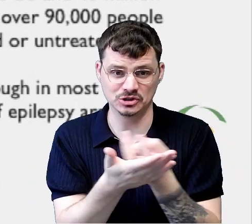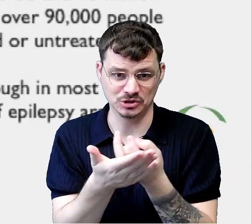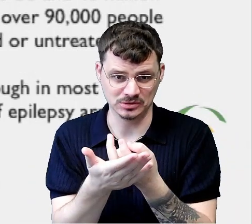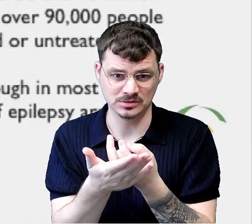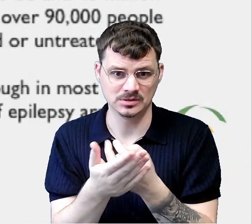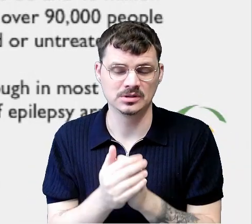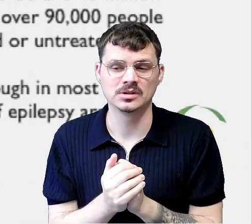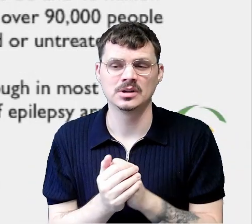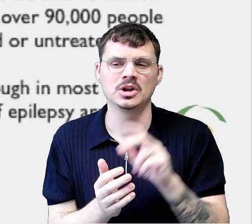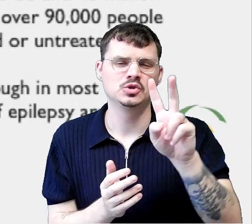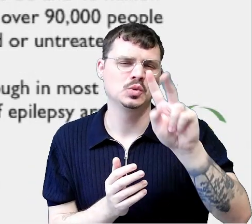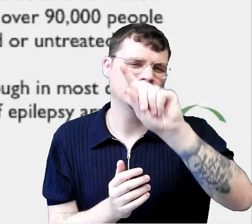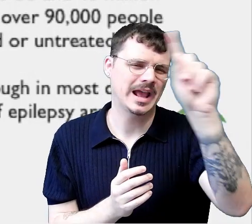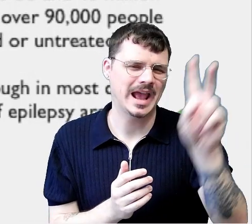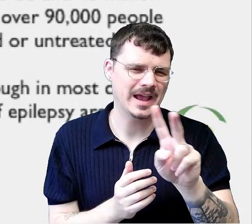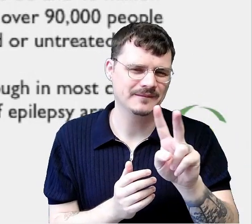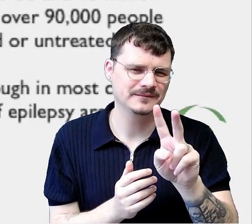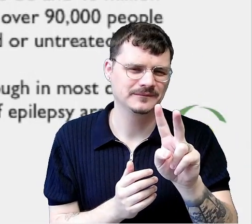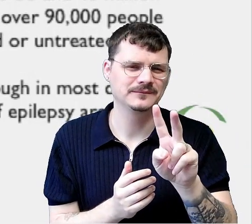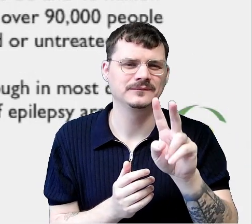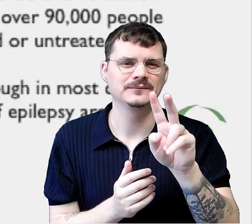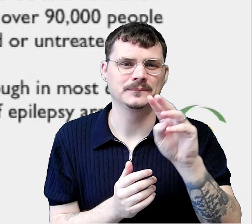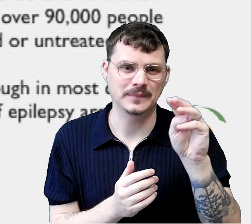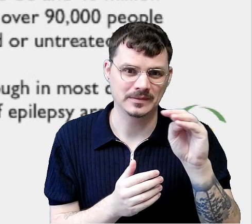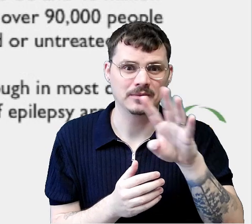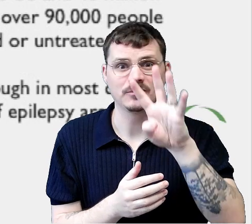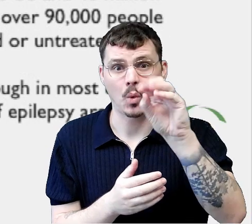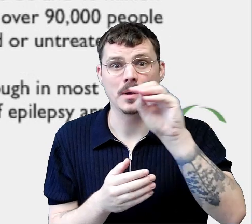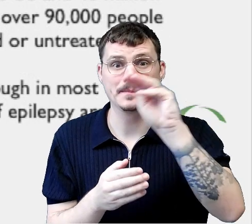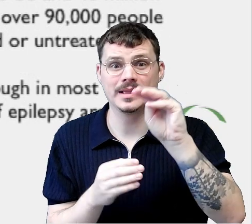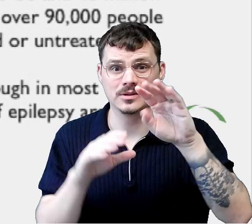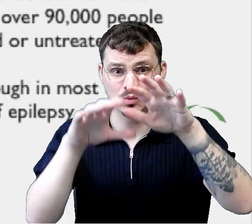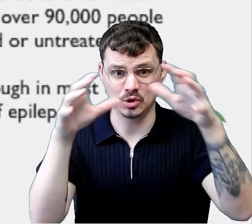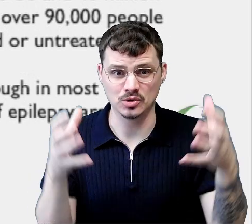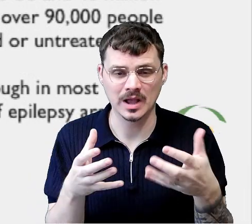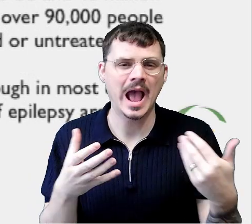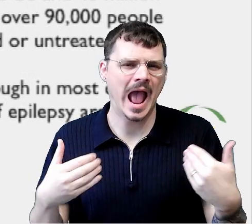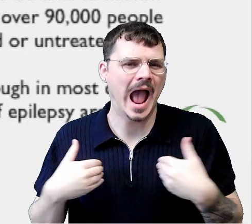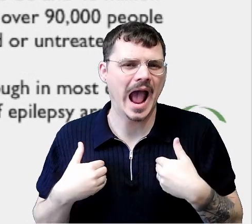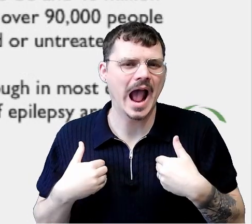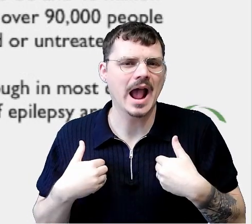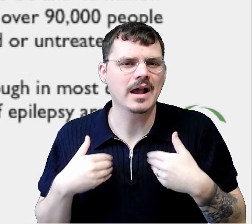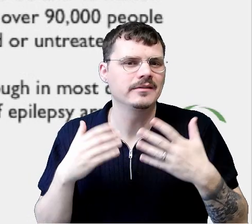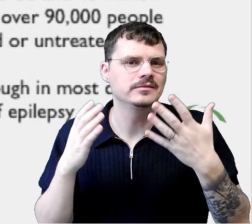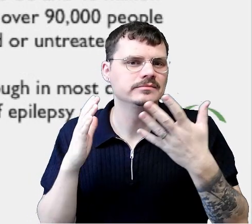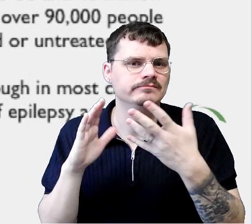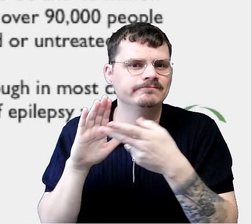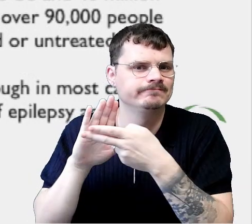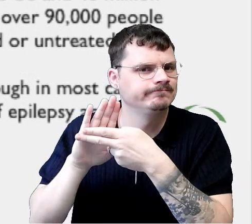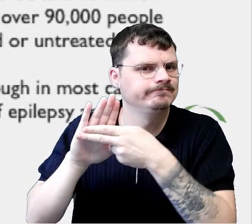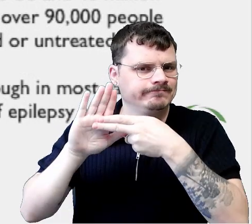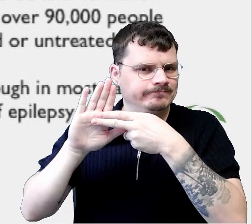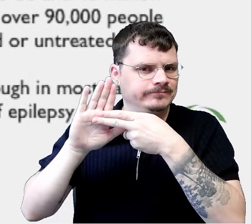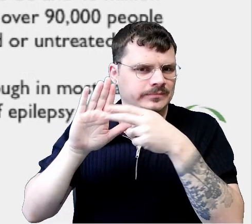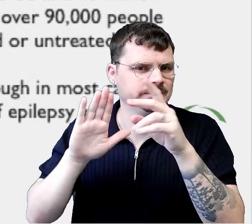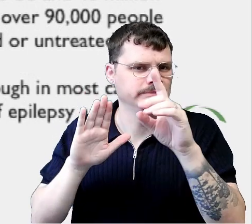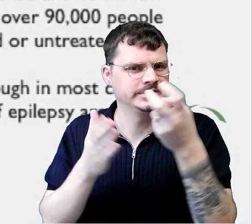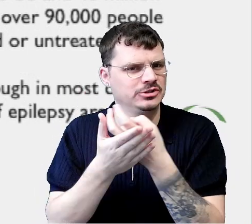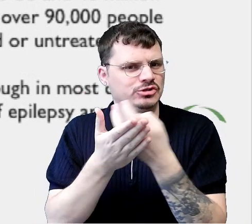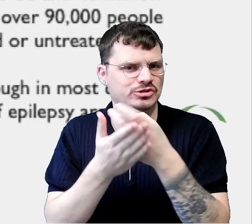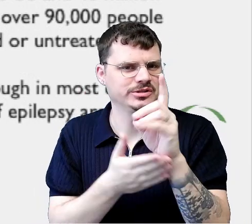million people, 40 million worldwide, have some form of diagnosed seizure